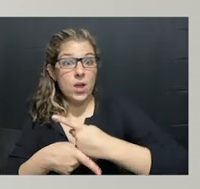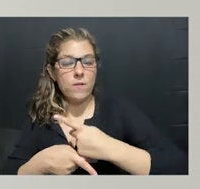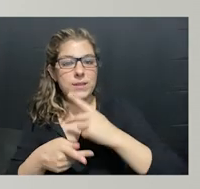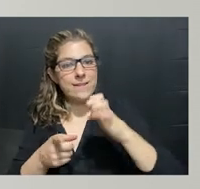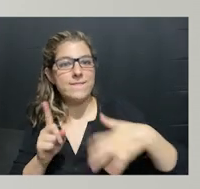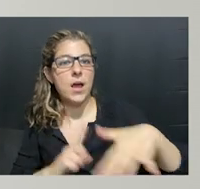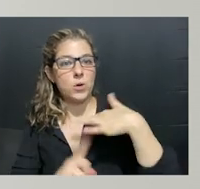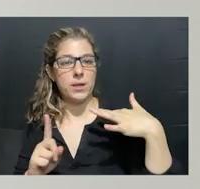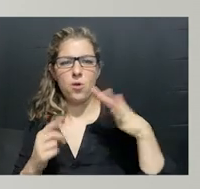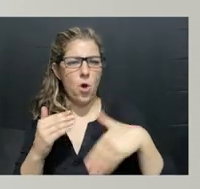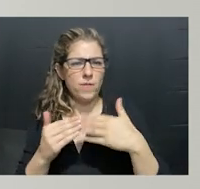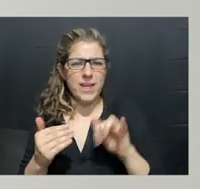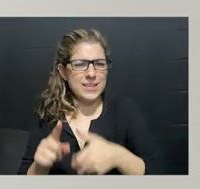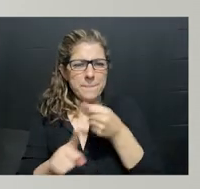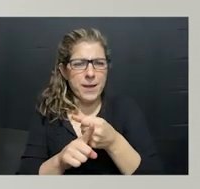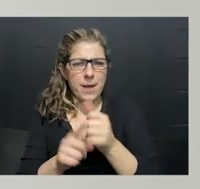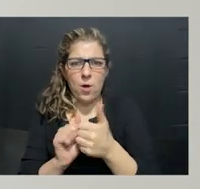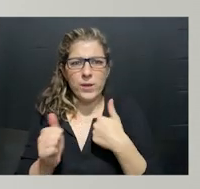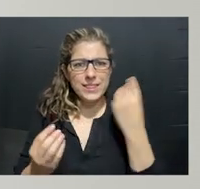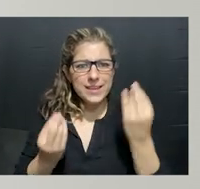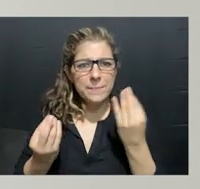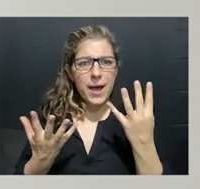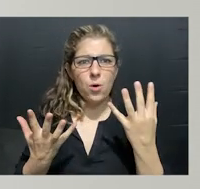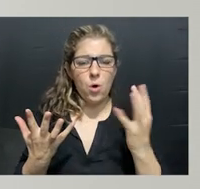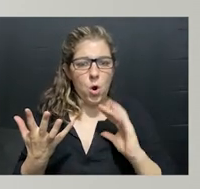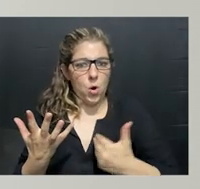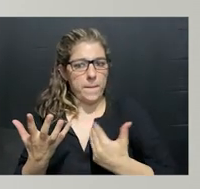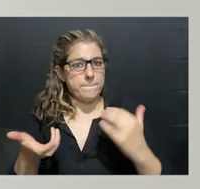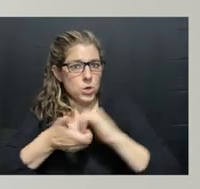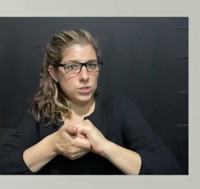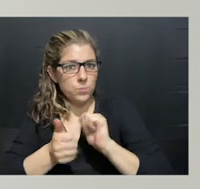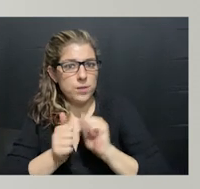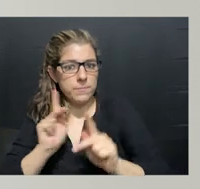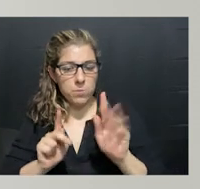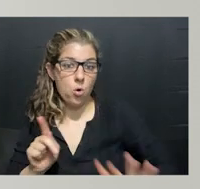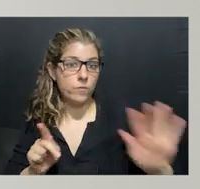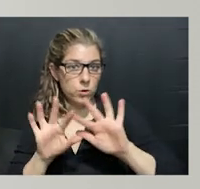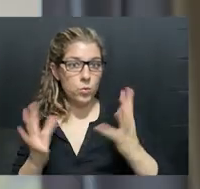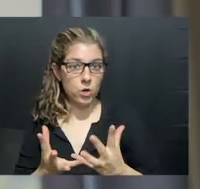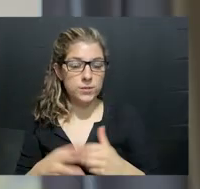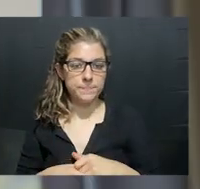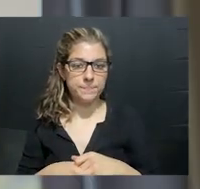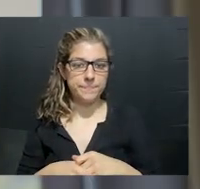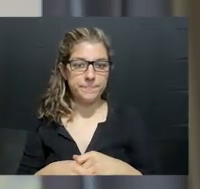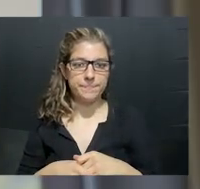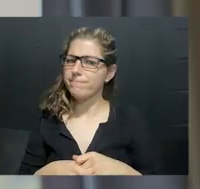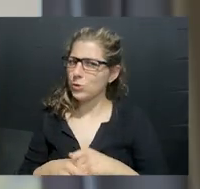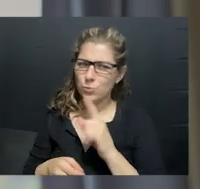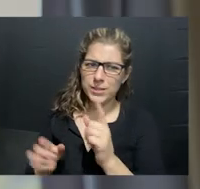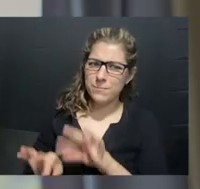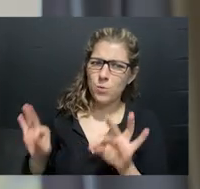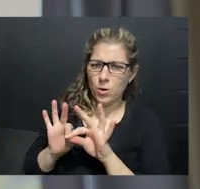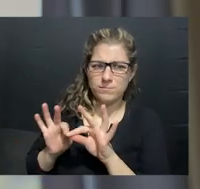the environment, all of that is impacted by how we think about our partnership with people all over the world. It's very important